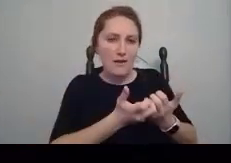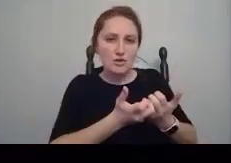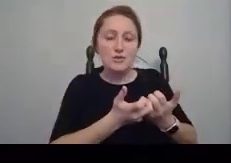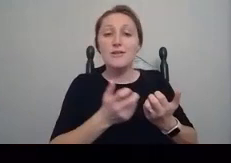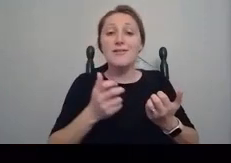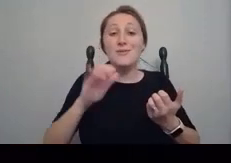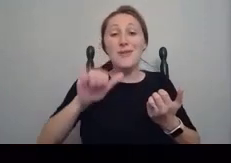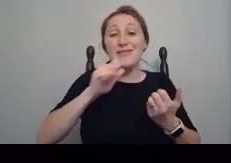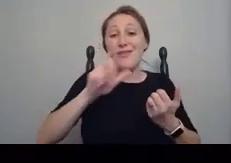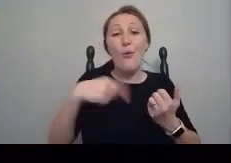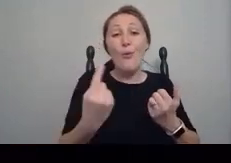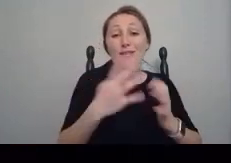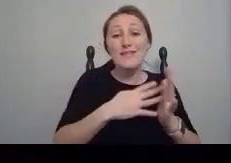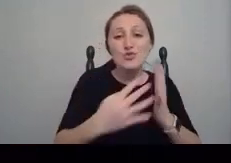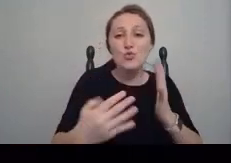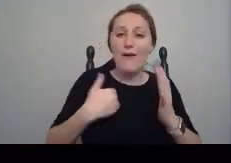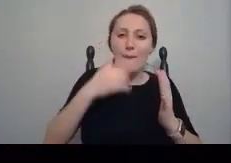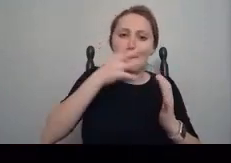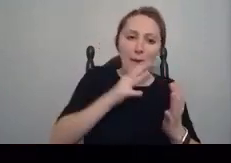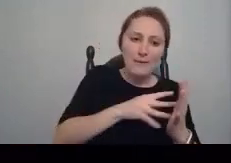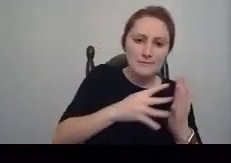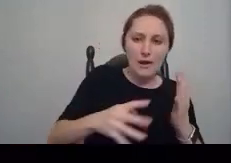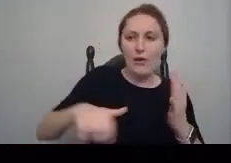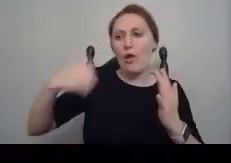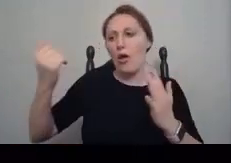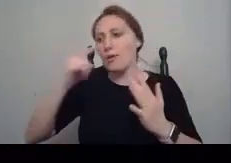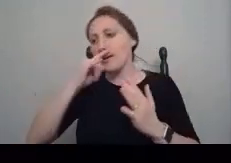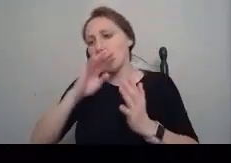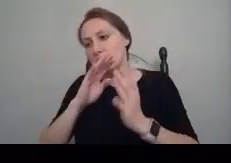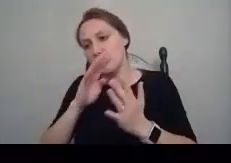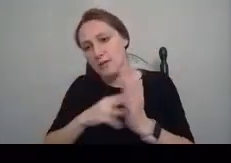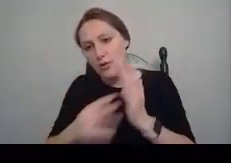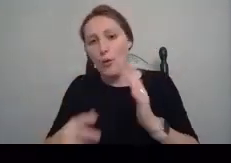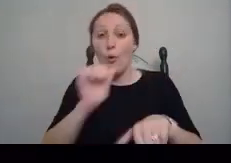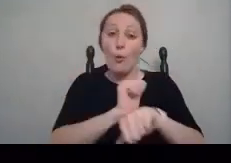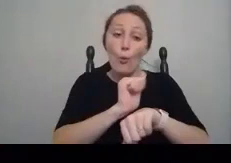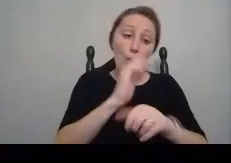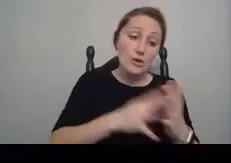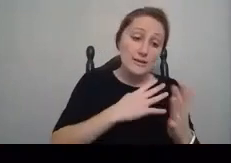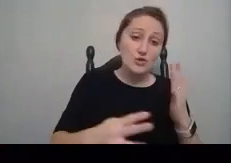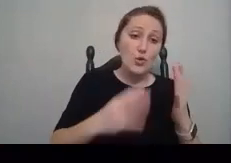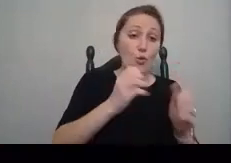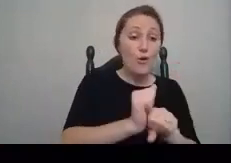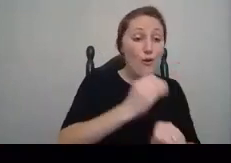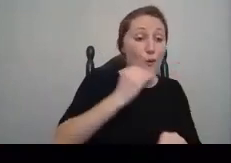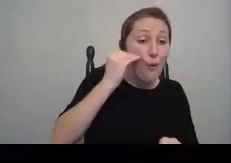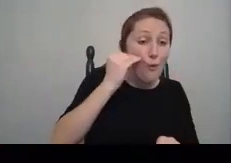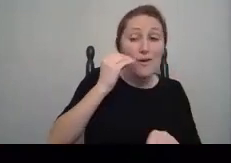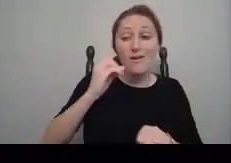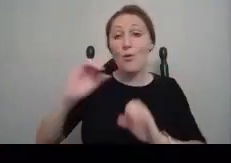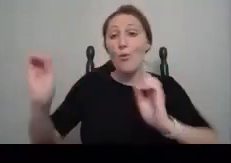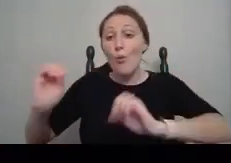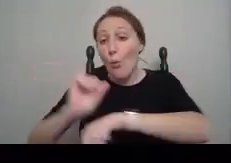All the parent schedules, the other kids' schedules, work schedules, whether you're working from home or not working or going